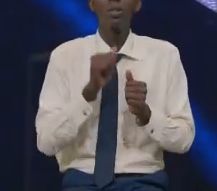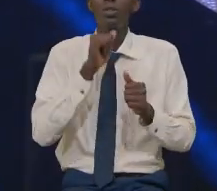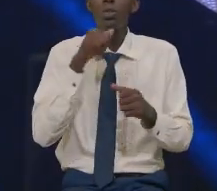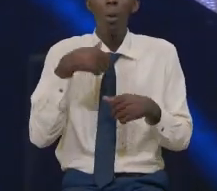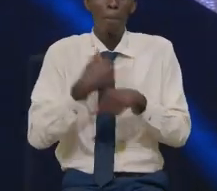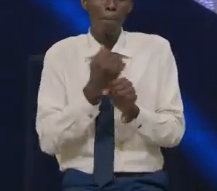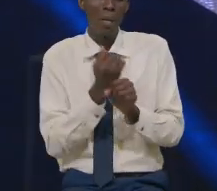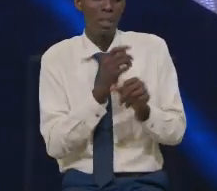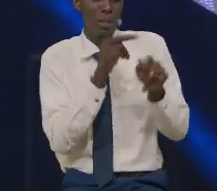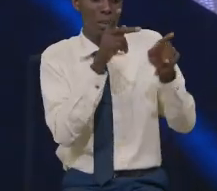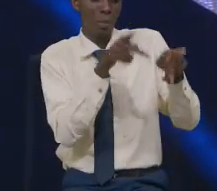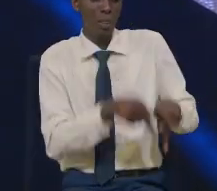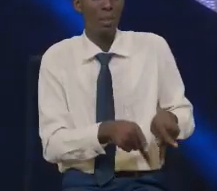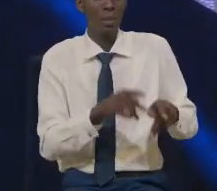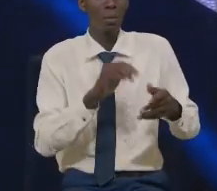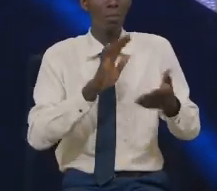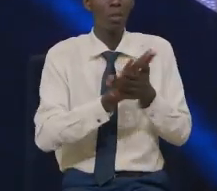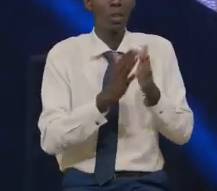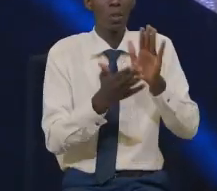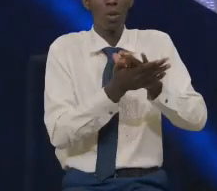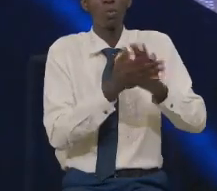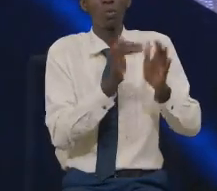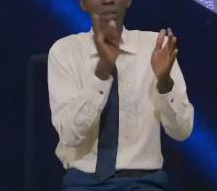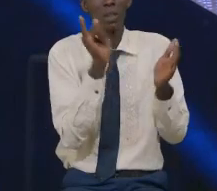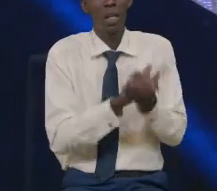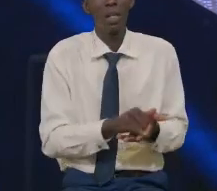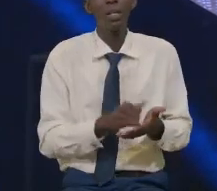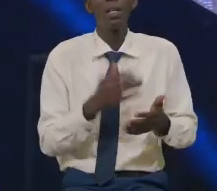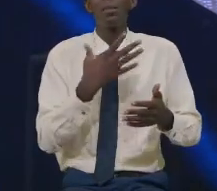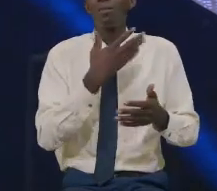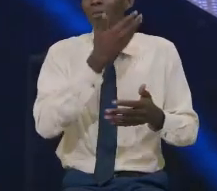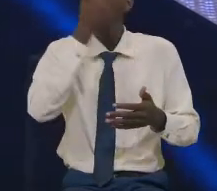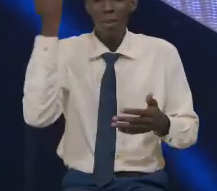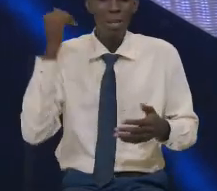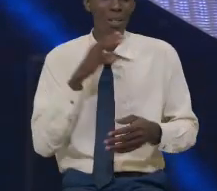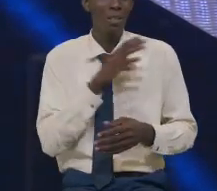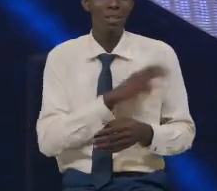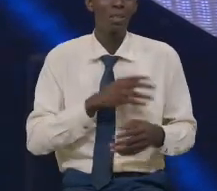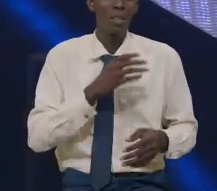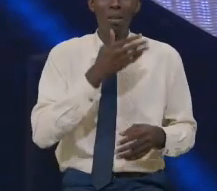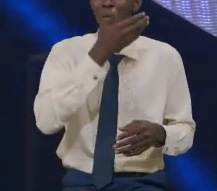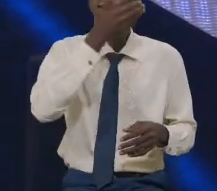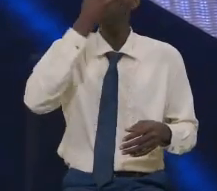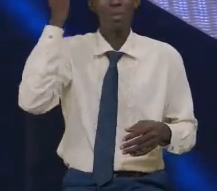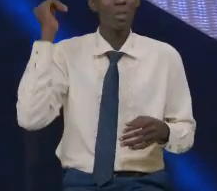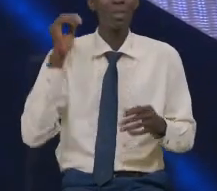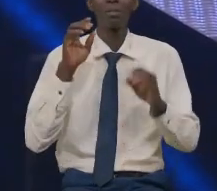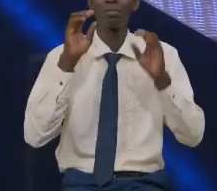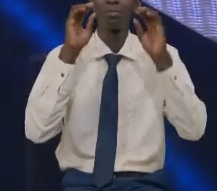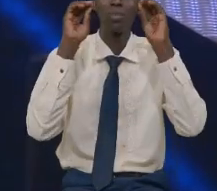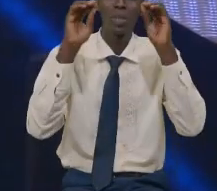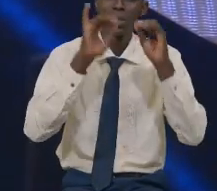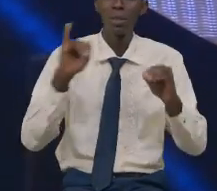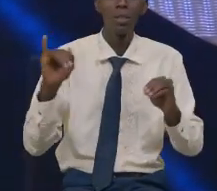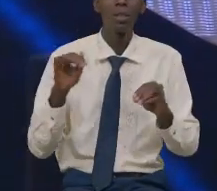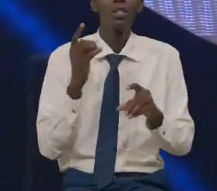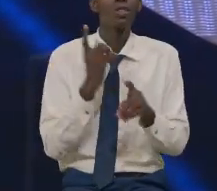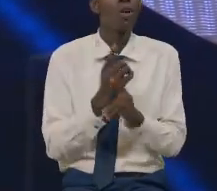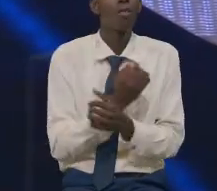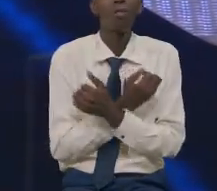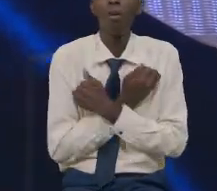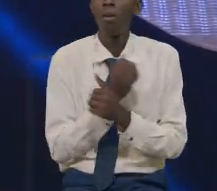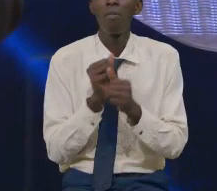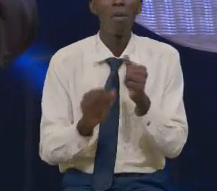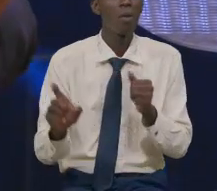this person that. Forget character, forget conviction, forget doctrine. Just love